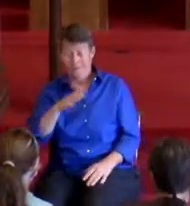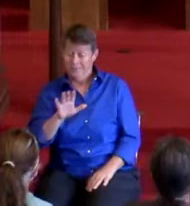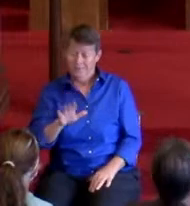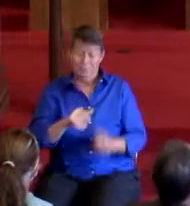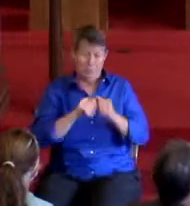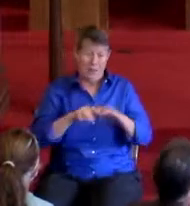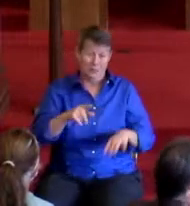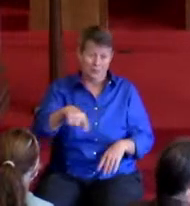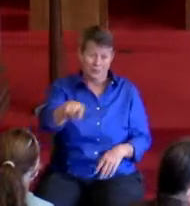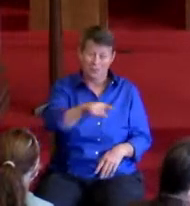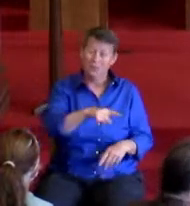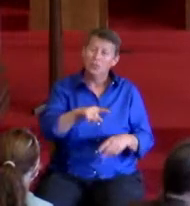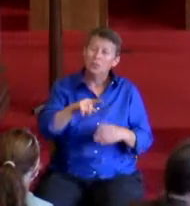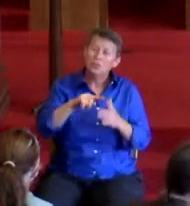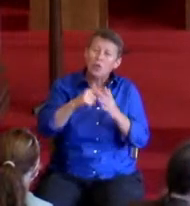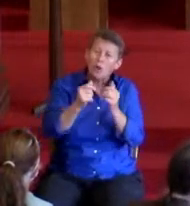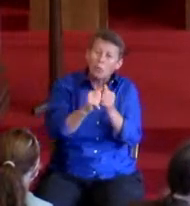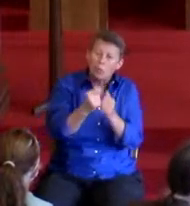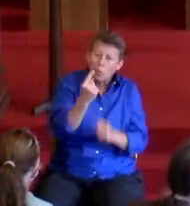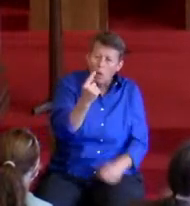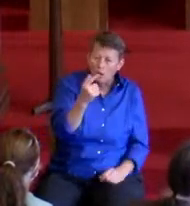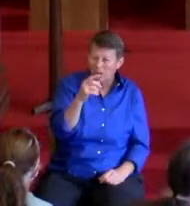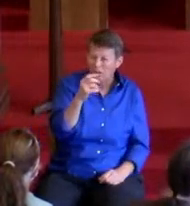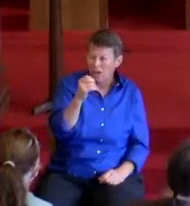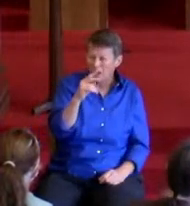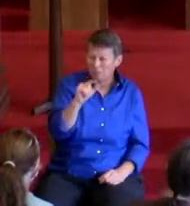Start by reading just one gospel.